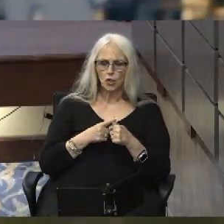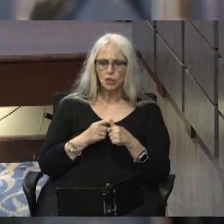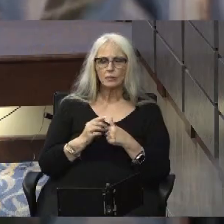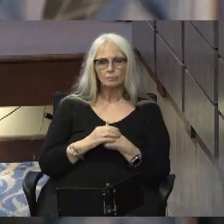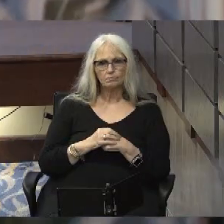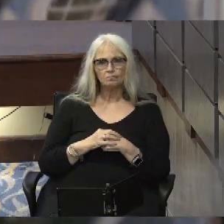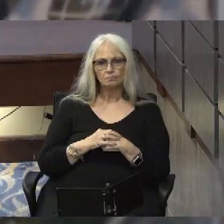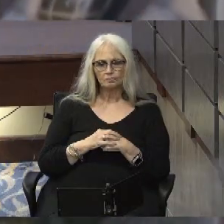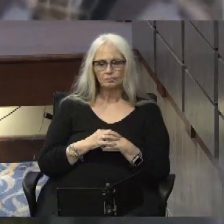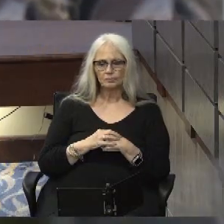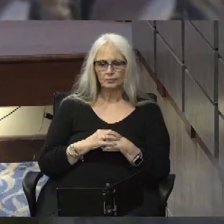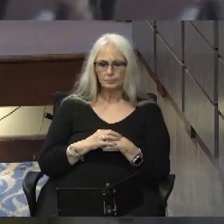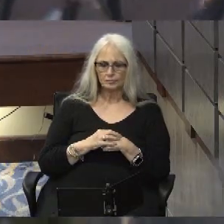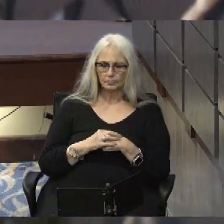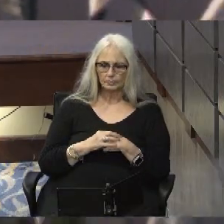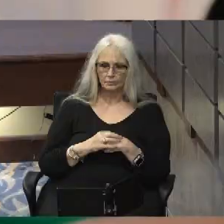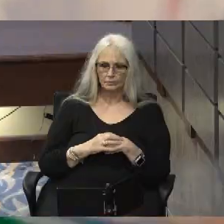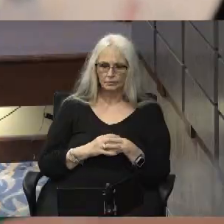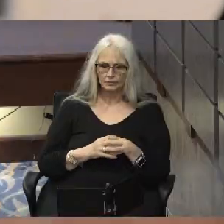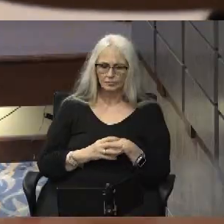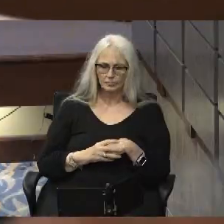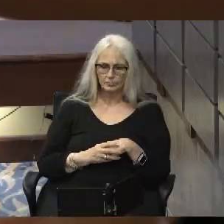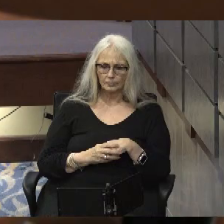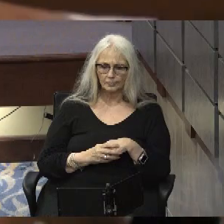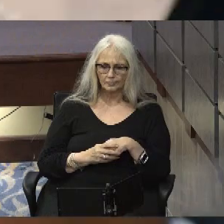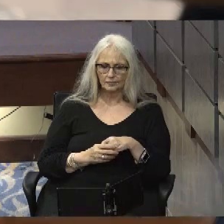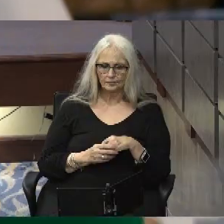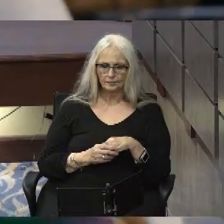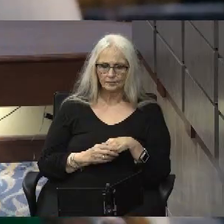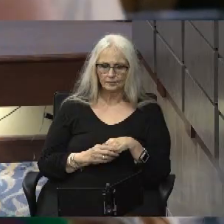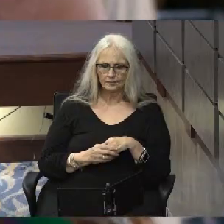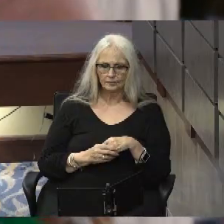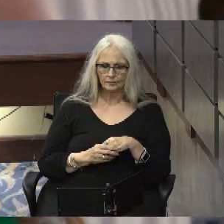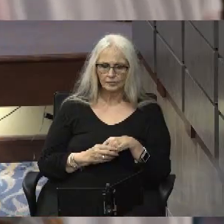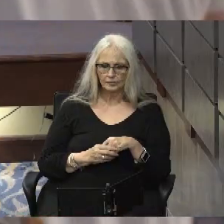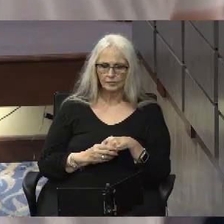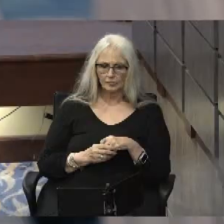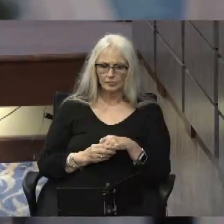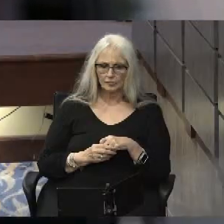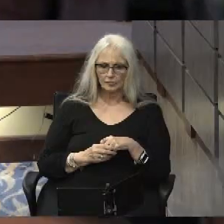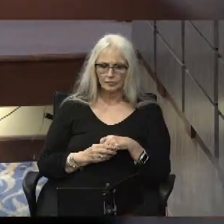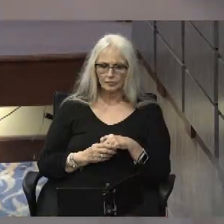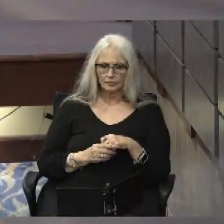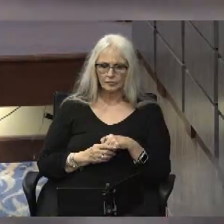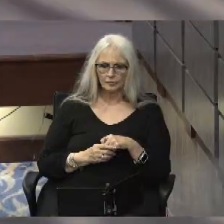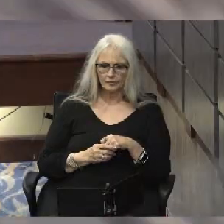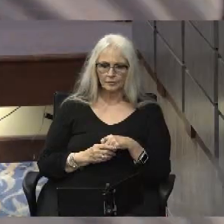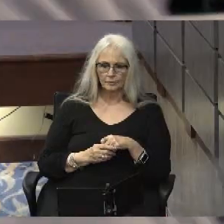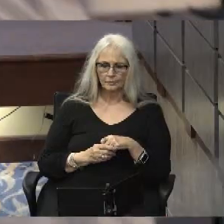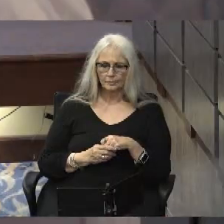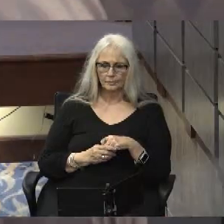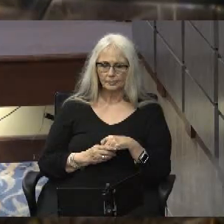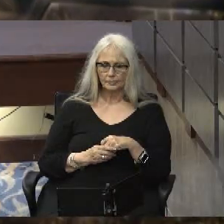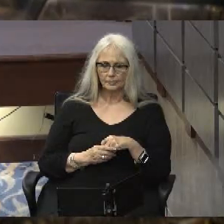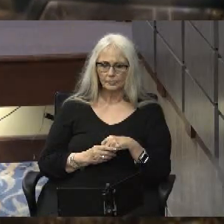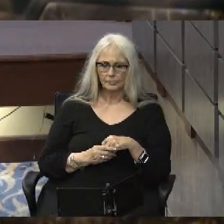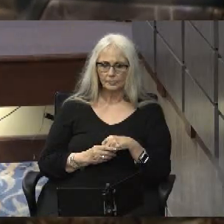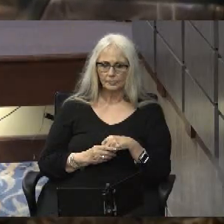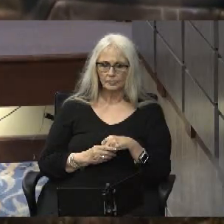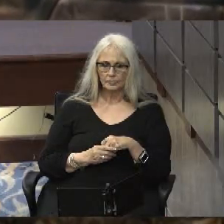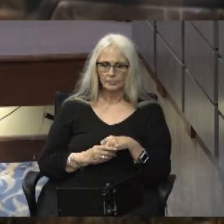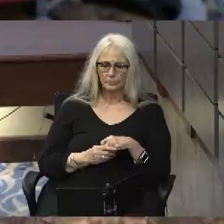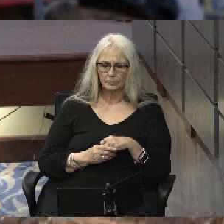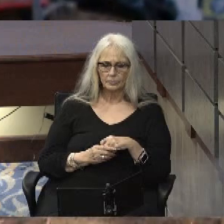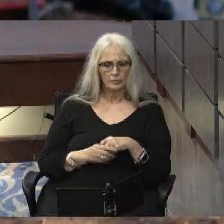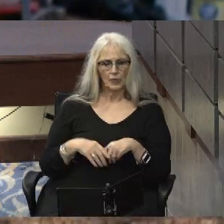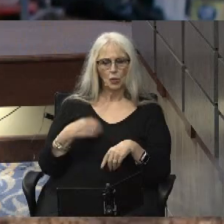Got a lot of ends on these sandwiches, man. We must have some short loaves. On the bread. No wait.